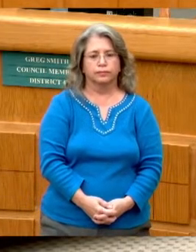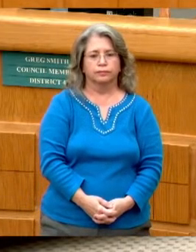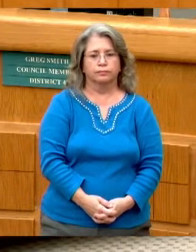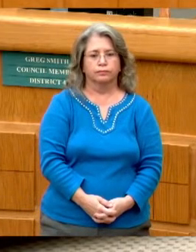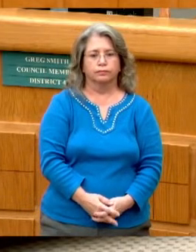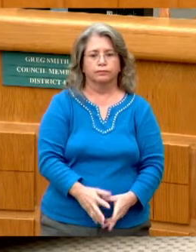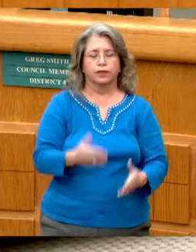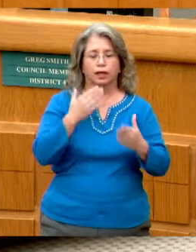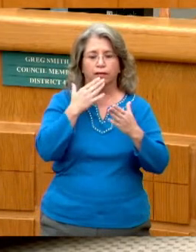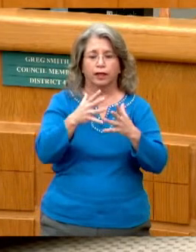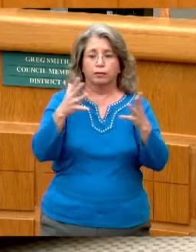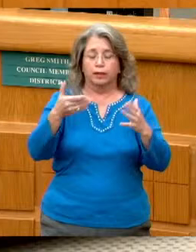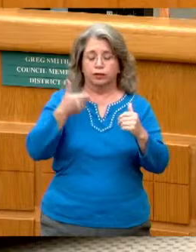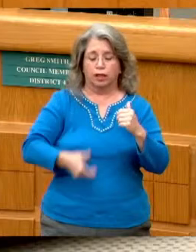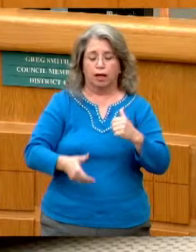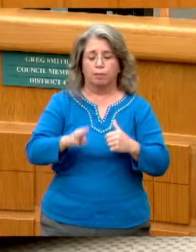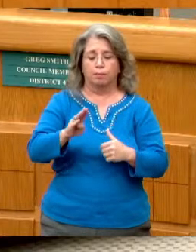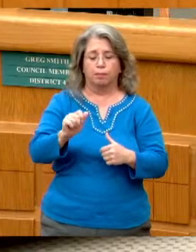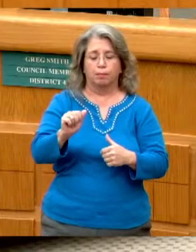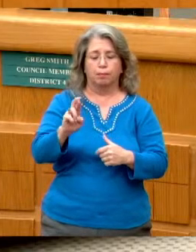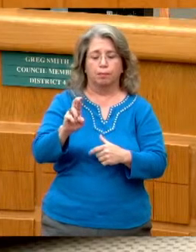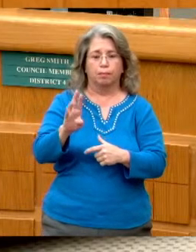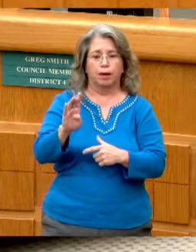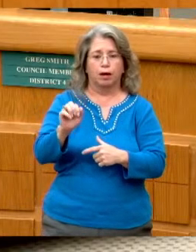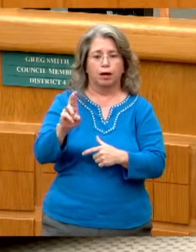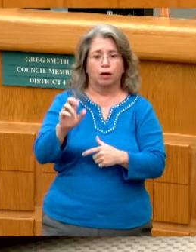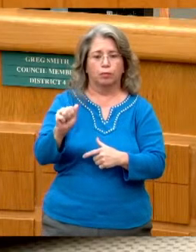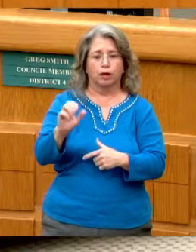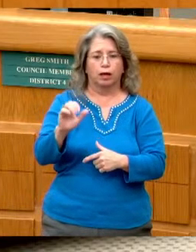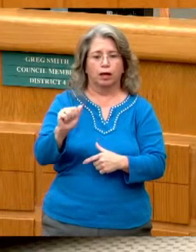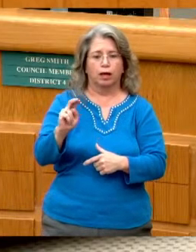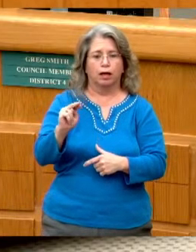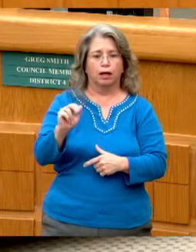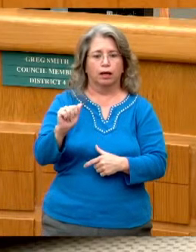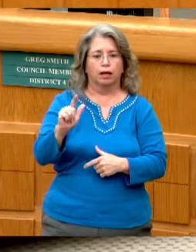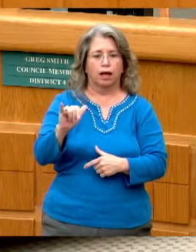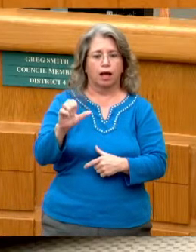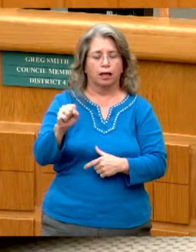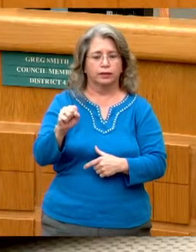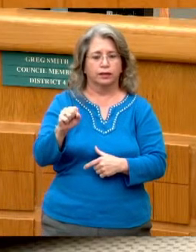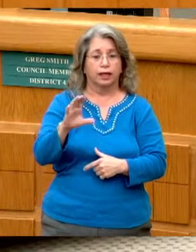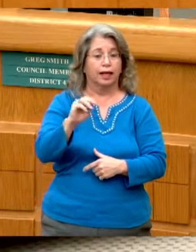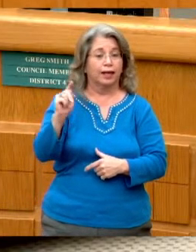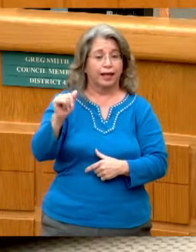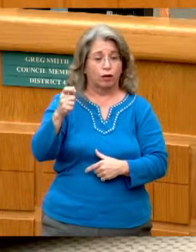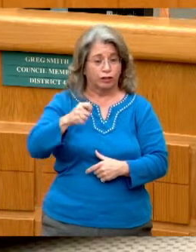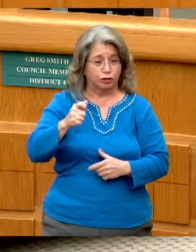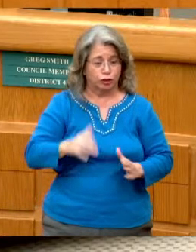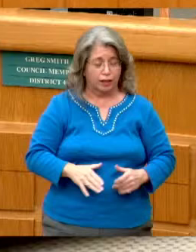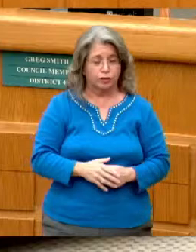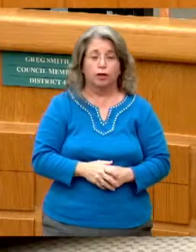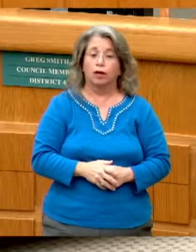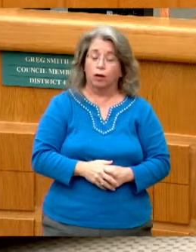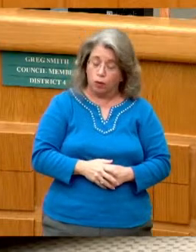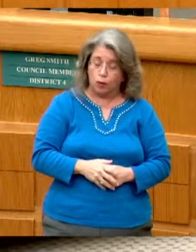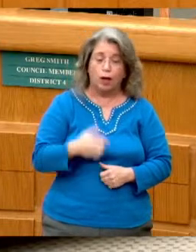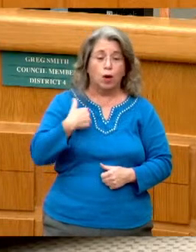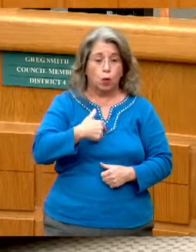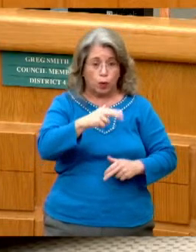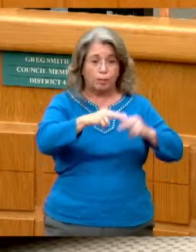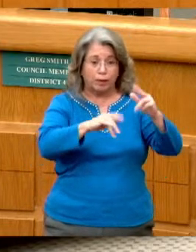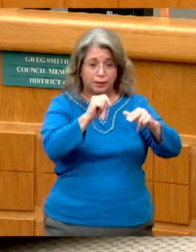Gracias. Thank you so much, Barbara Canales, Nueces County Judge. Well, we built it and they came. We proved we could